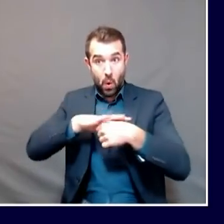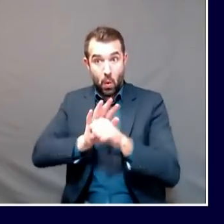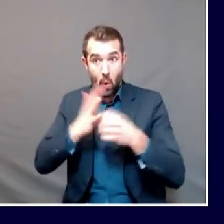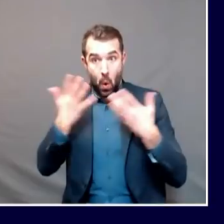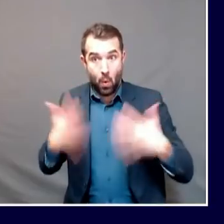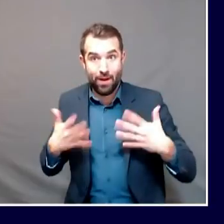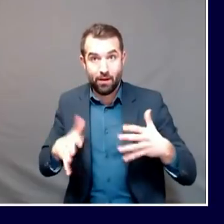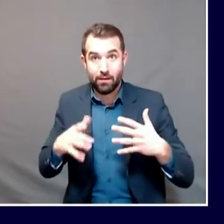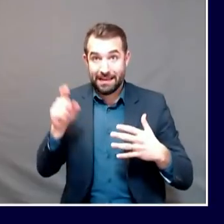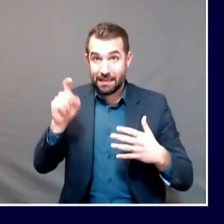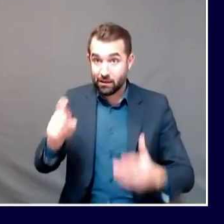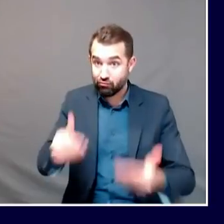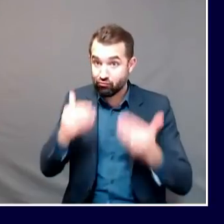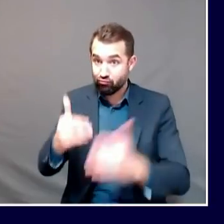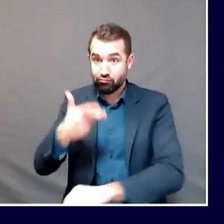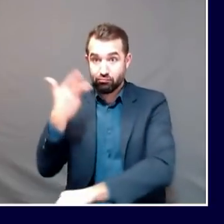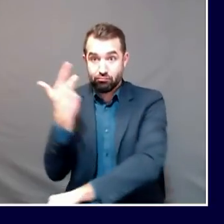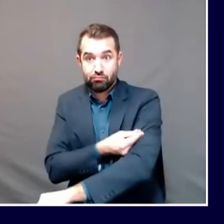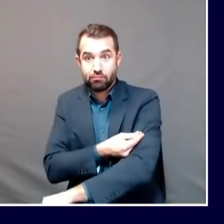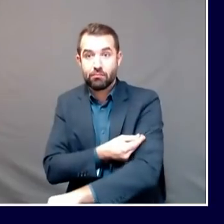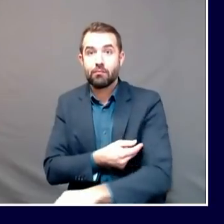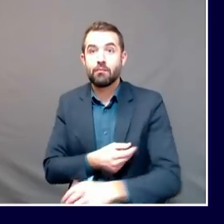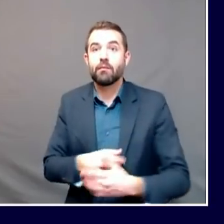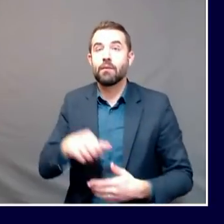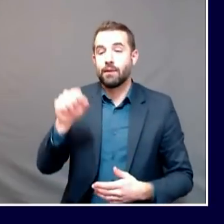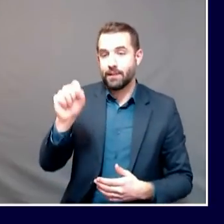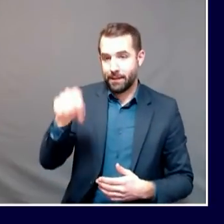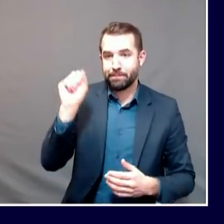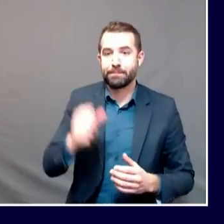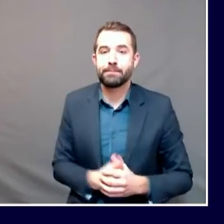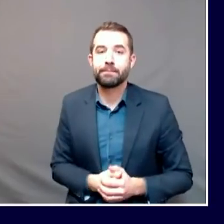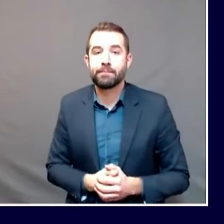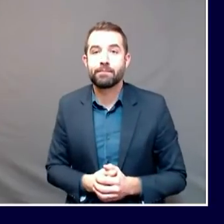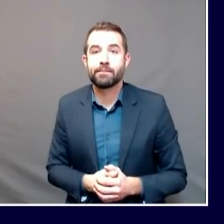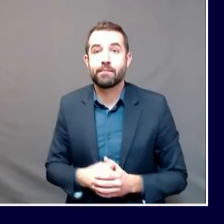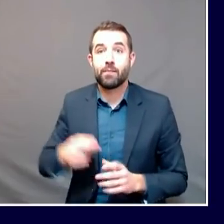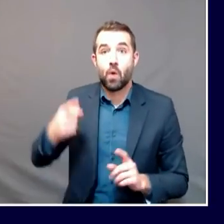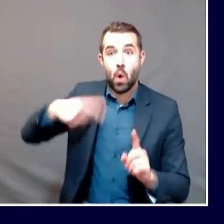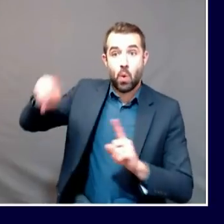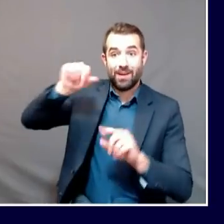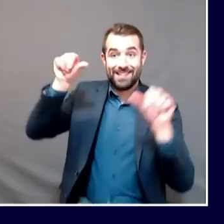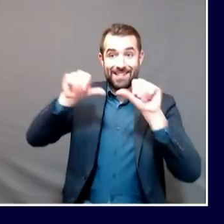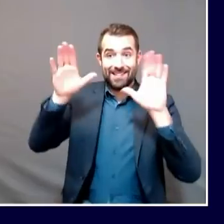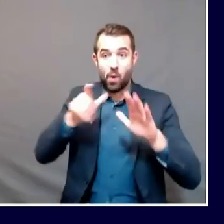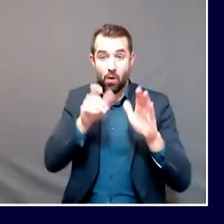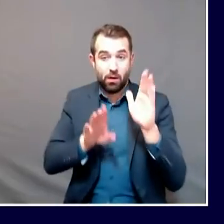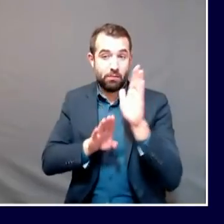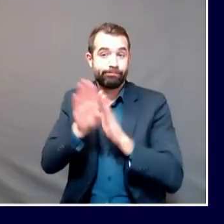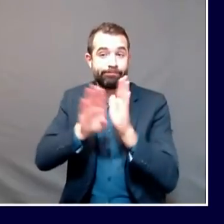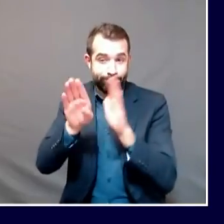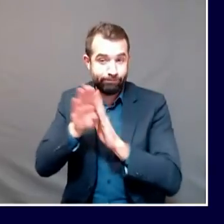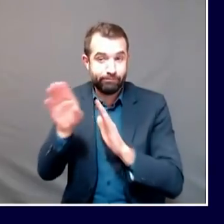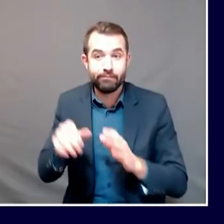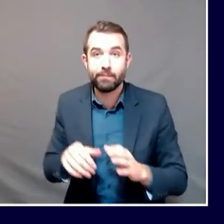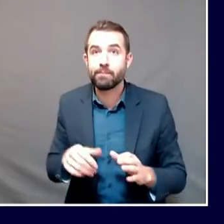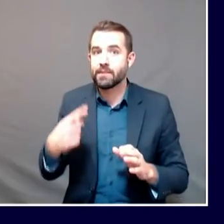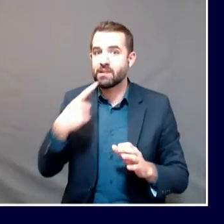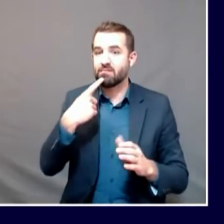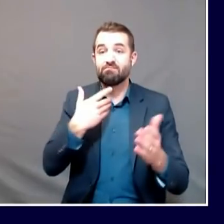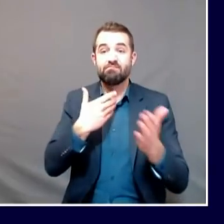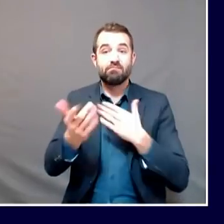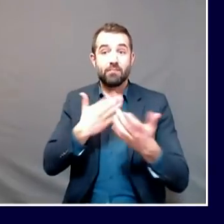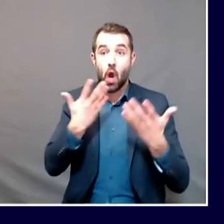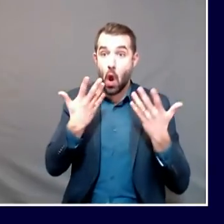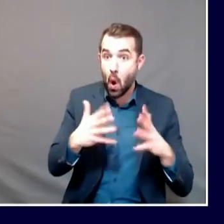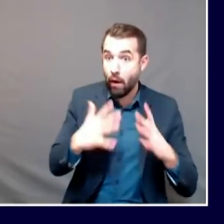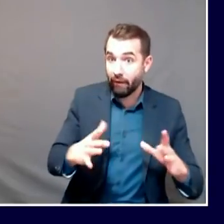and the scientists who studied and developed the COVID-19 vaccine recommend that even if you have had COVID-19,